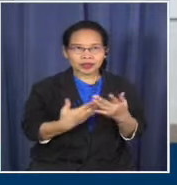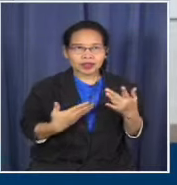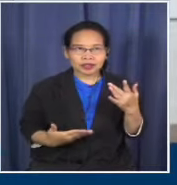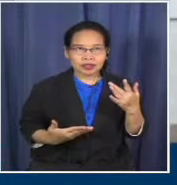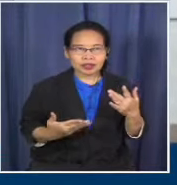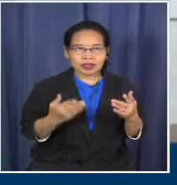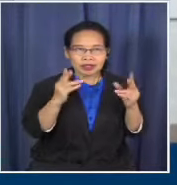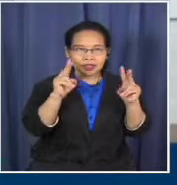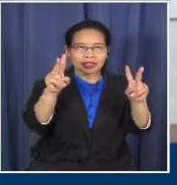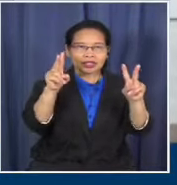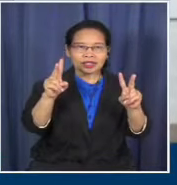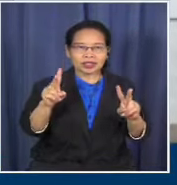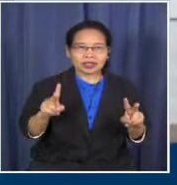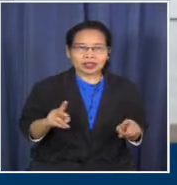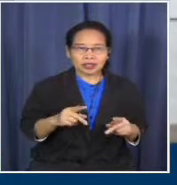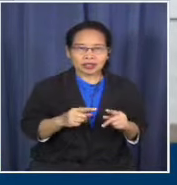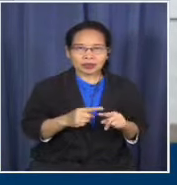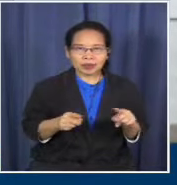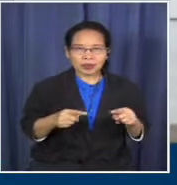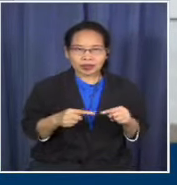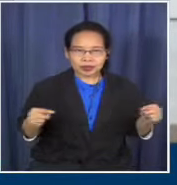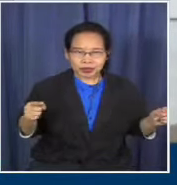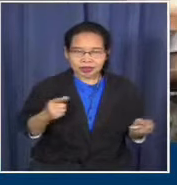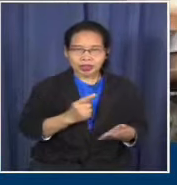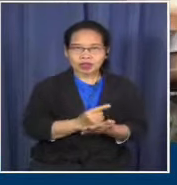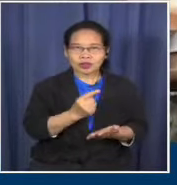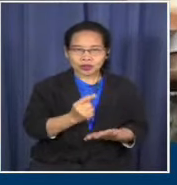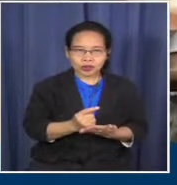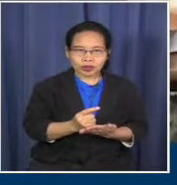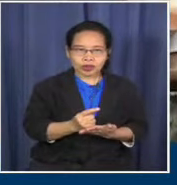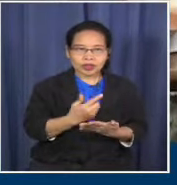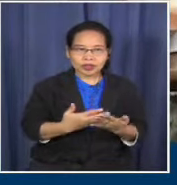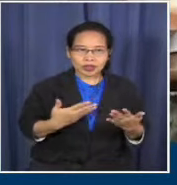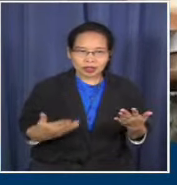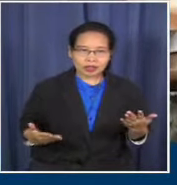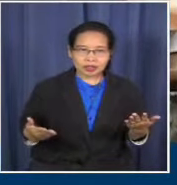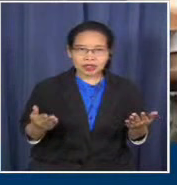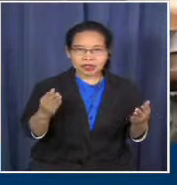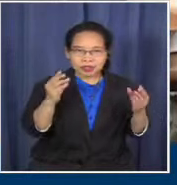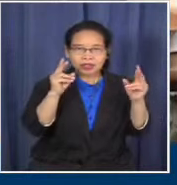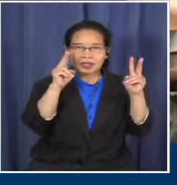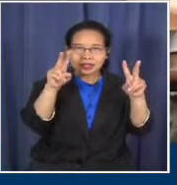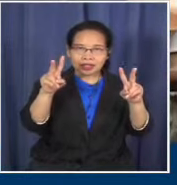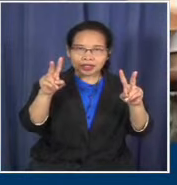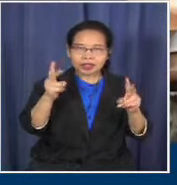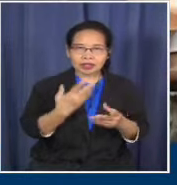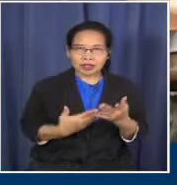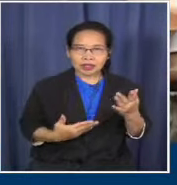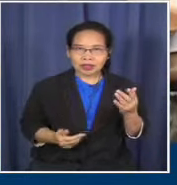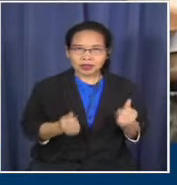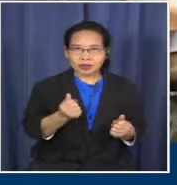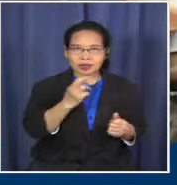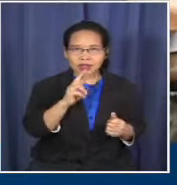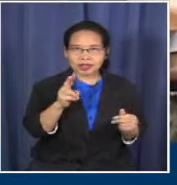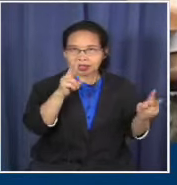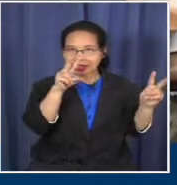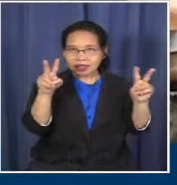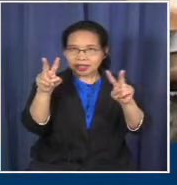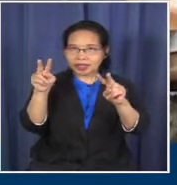Things visible were not made from things visible, but the opposite is the truth. Things